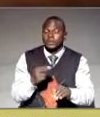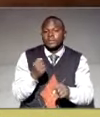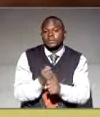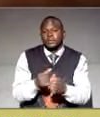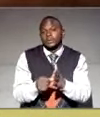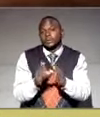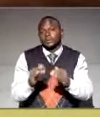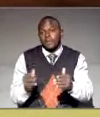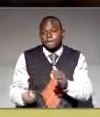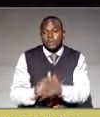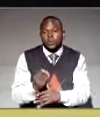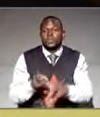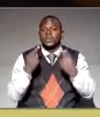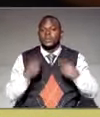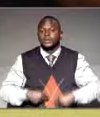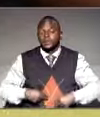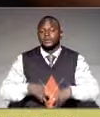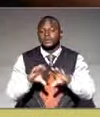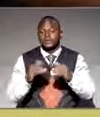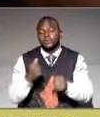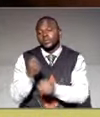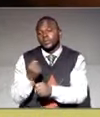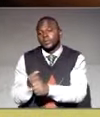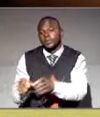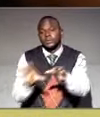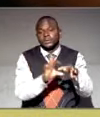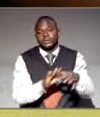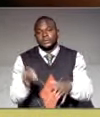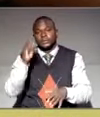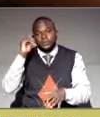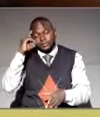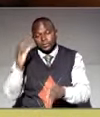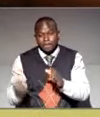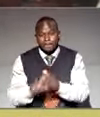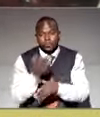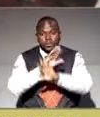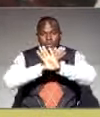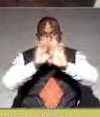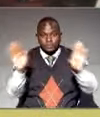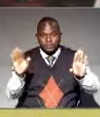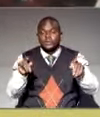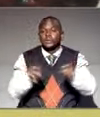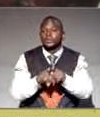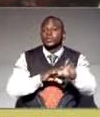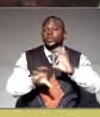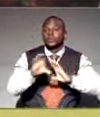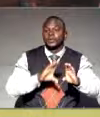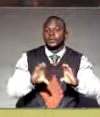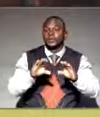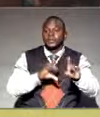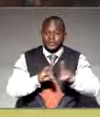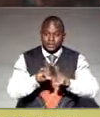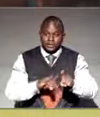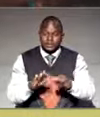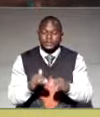dealt with by putting in place health committees to work hand in hand with government in creating awareness. The communications director, Wanetha